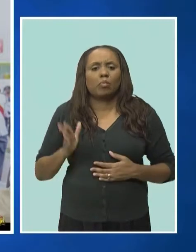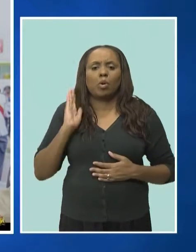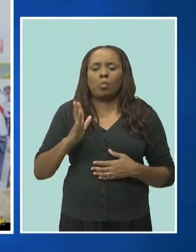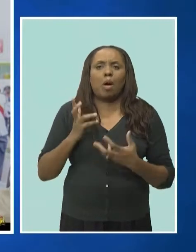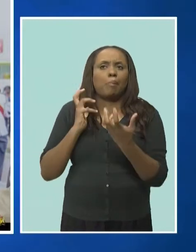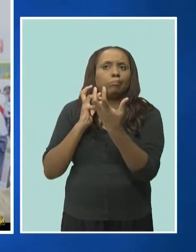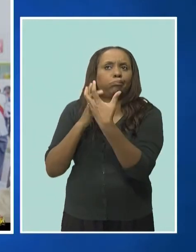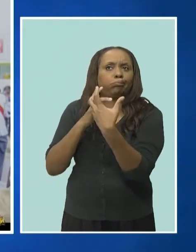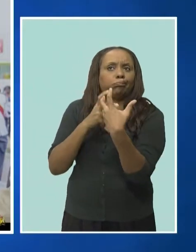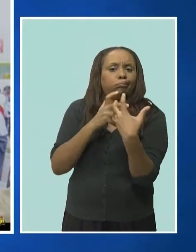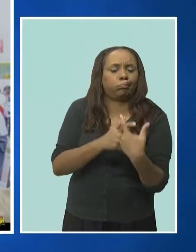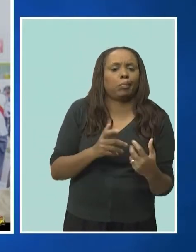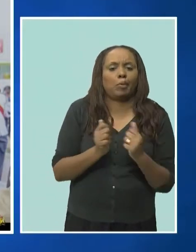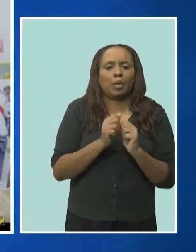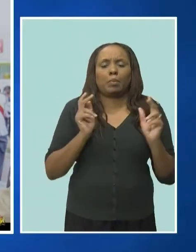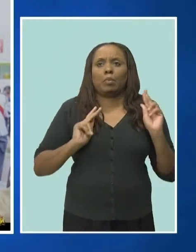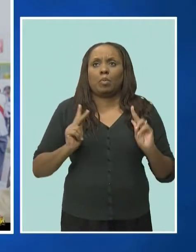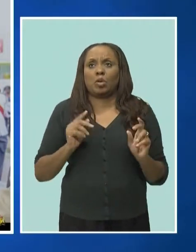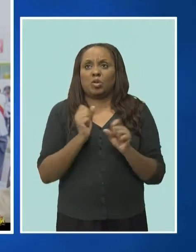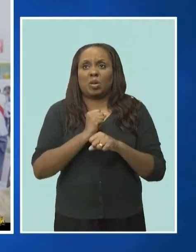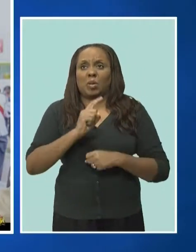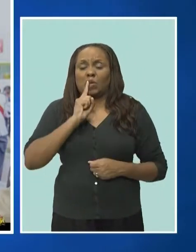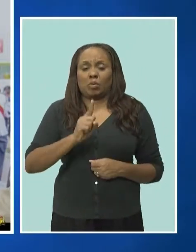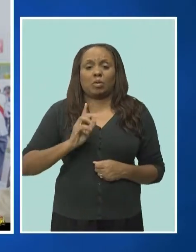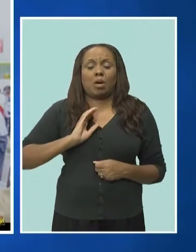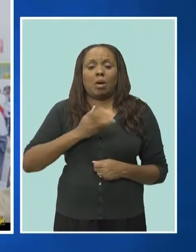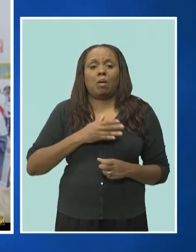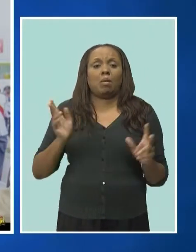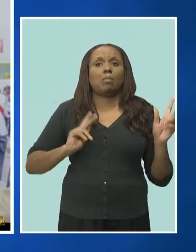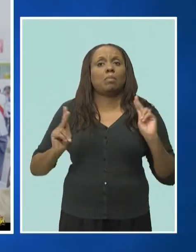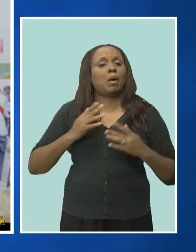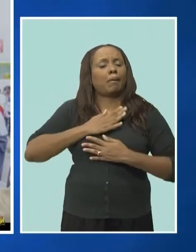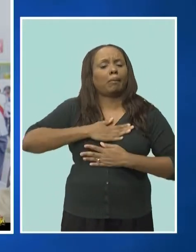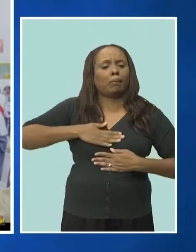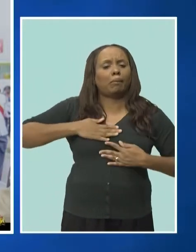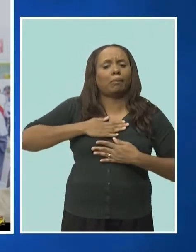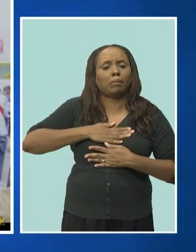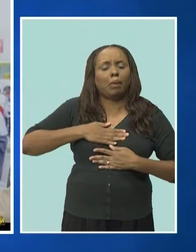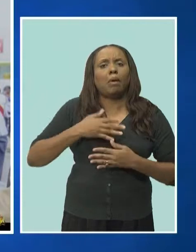every collaboration to ensure that our people enjoy their freedom.